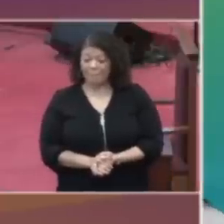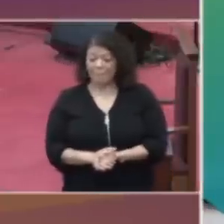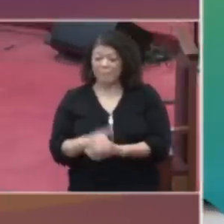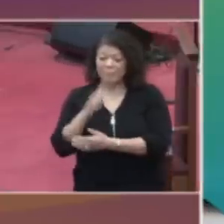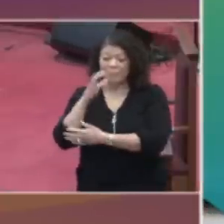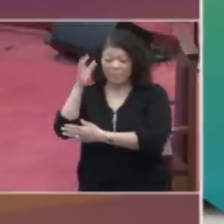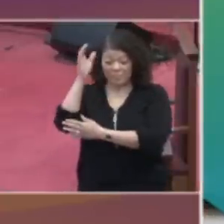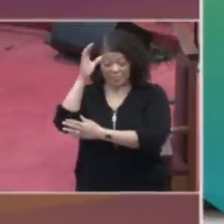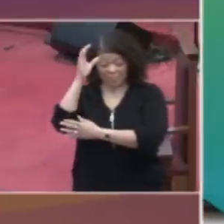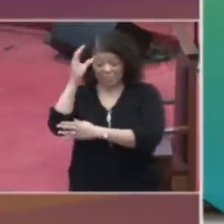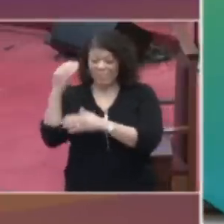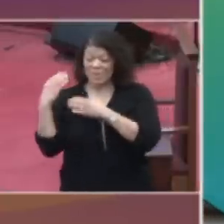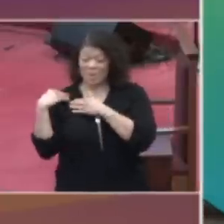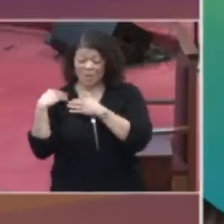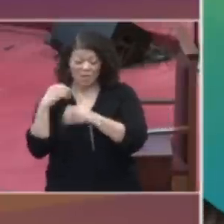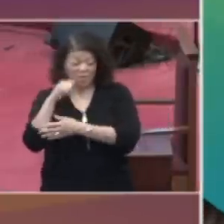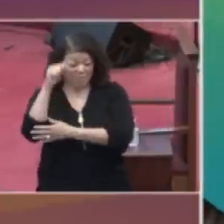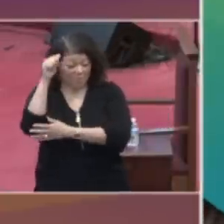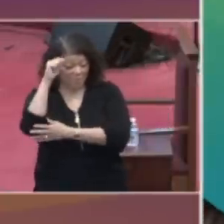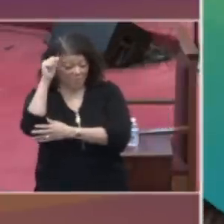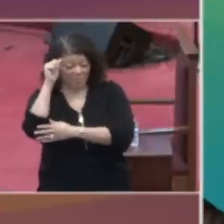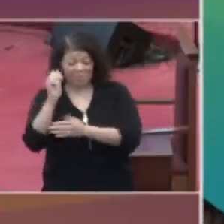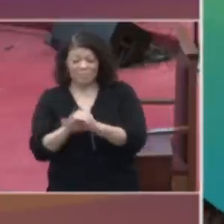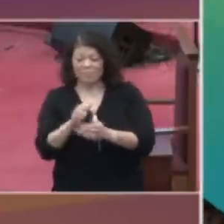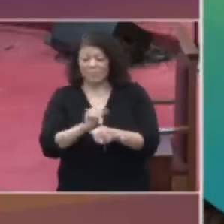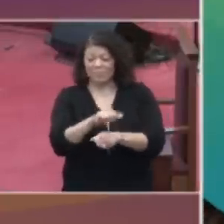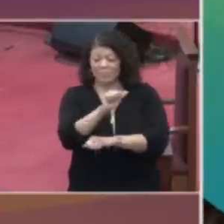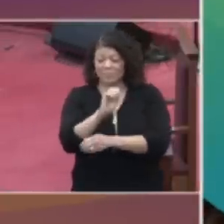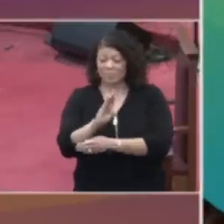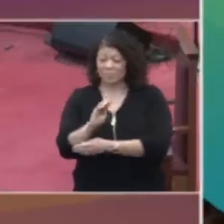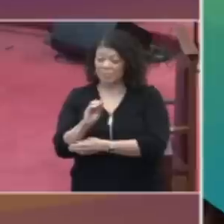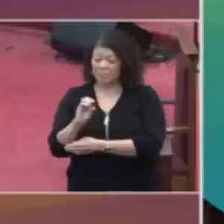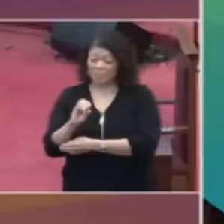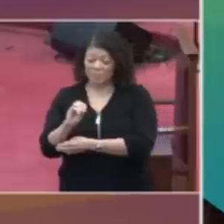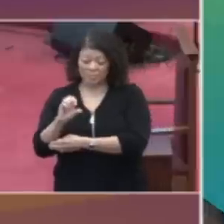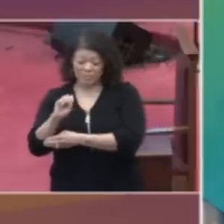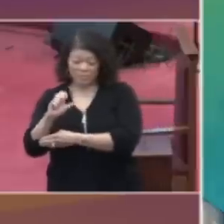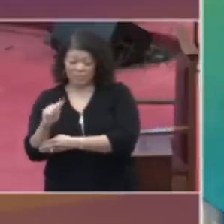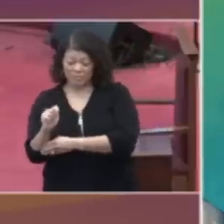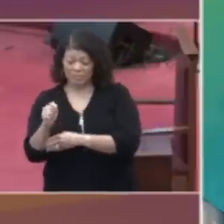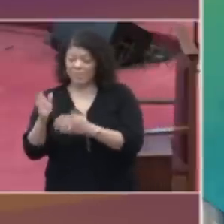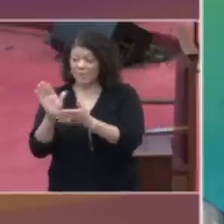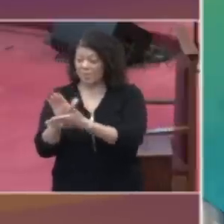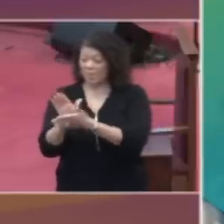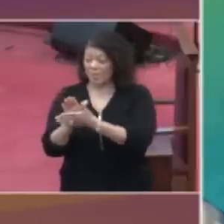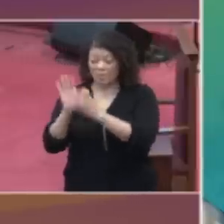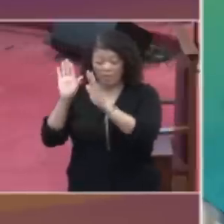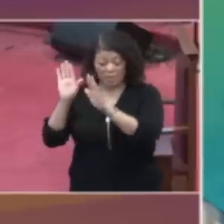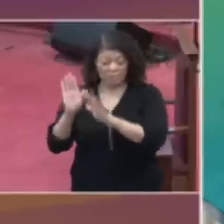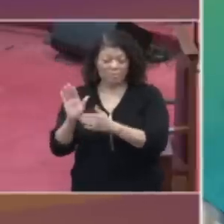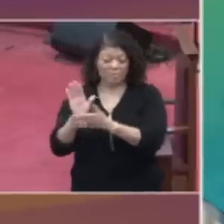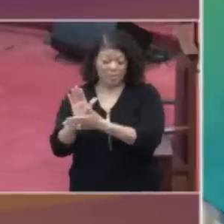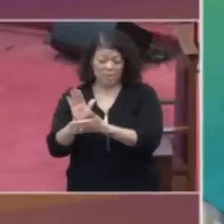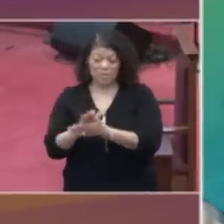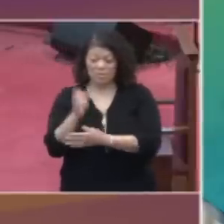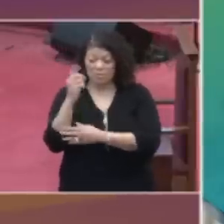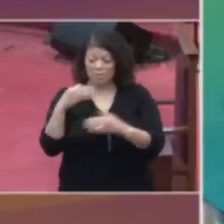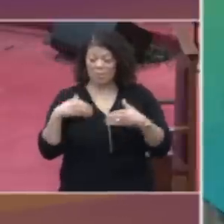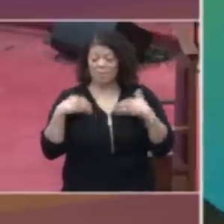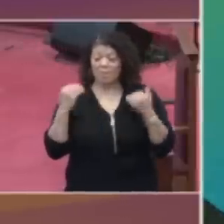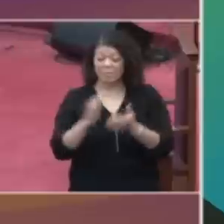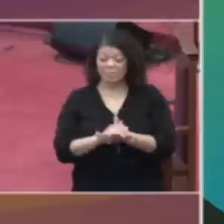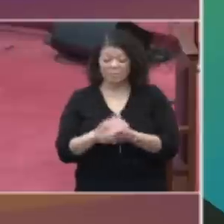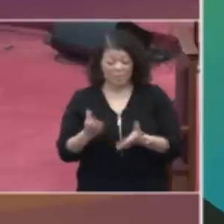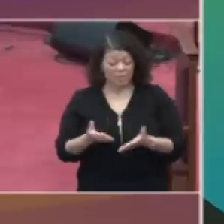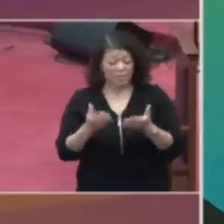Parents and guardians, Mount Ararat's Booth Sunday School for Youth offers a hybrid experience where youth and